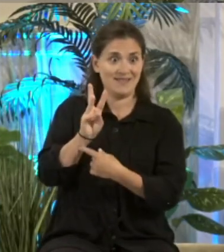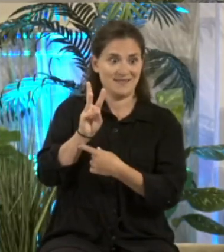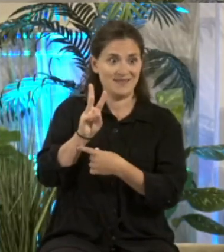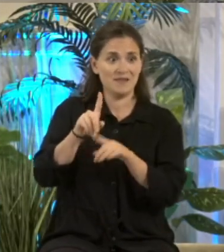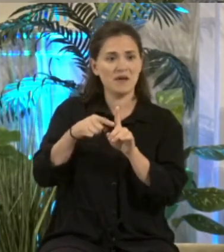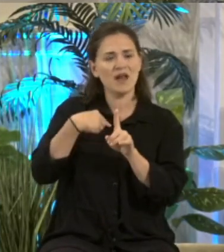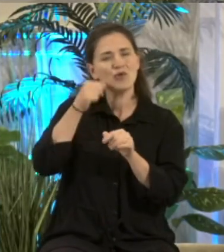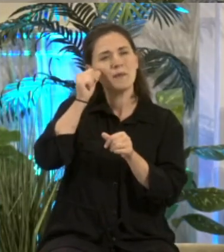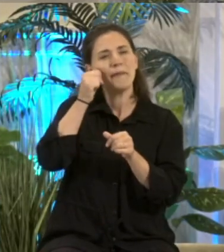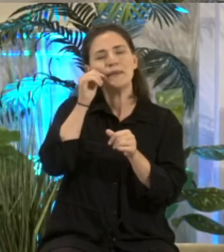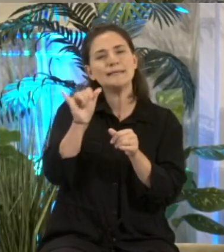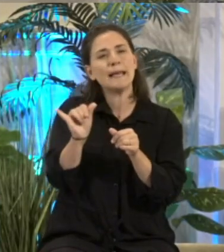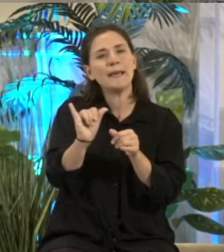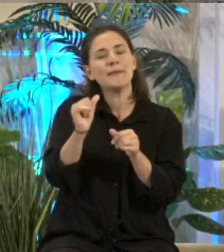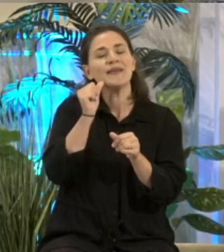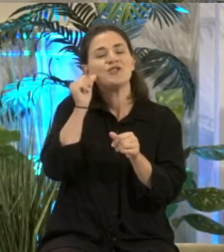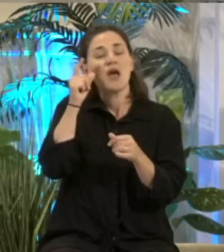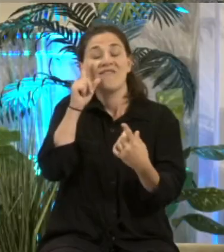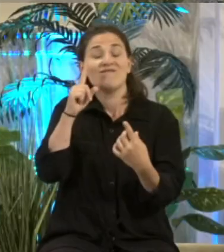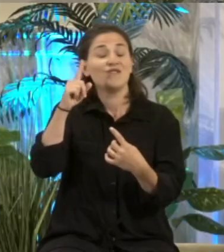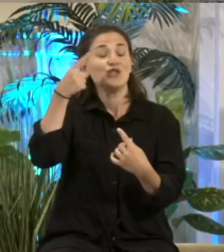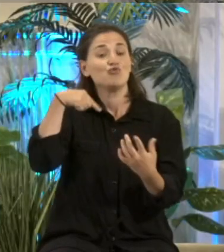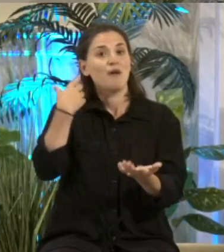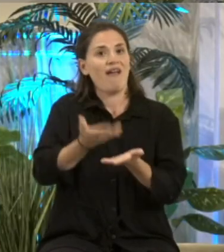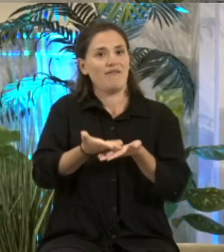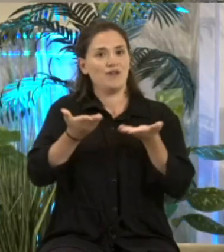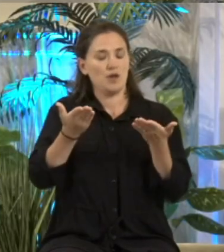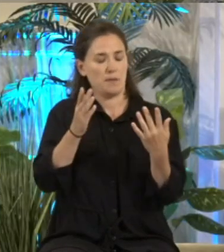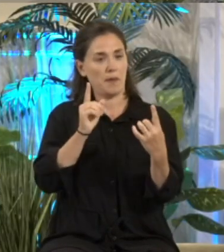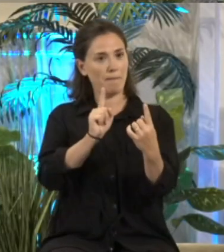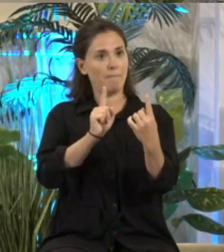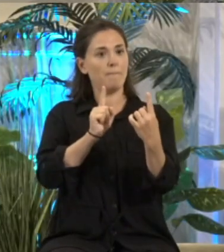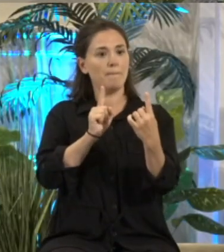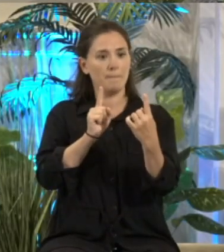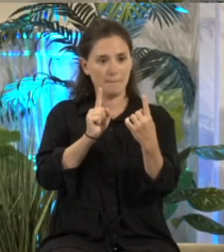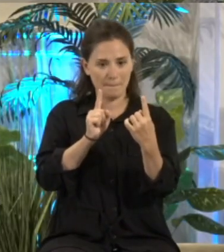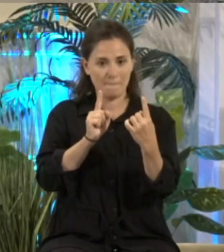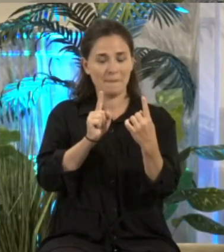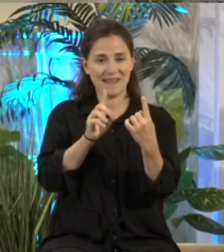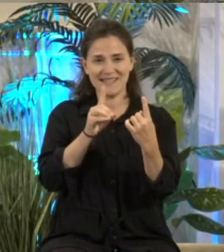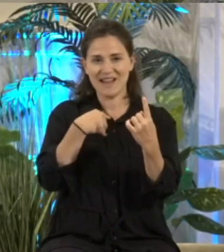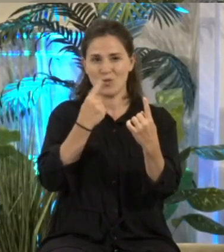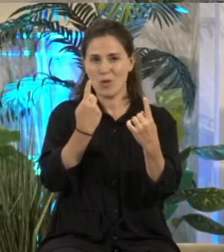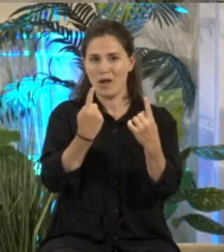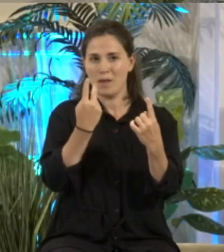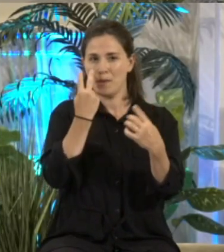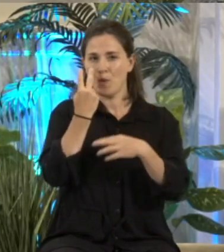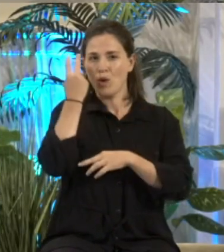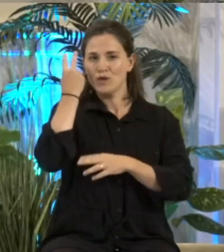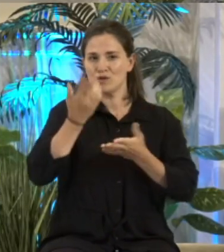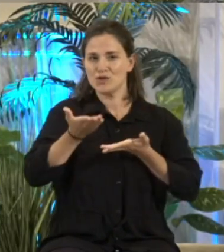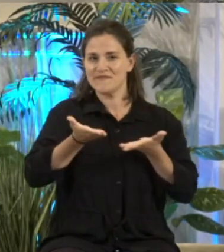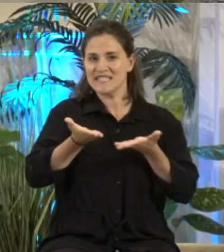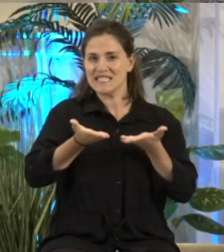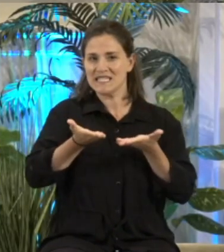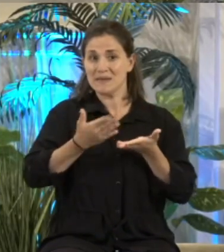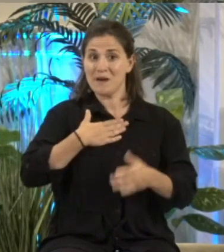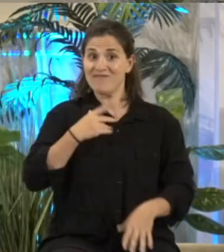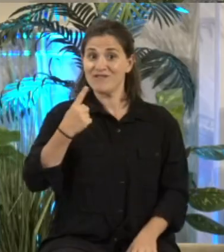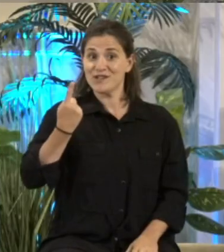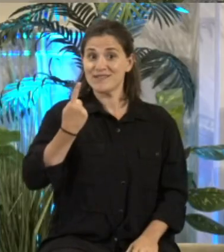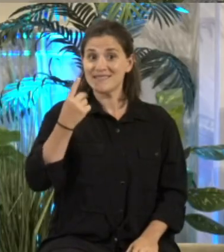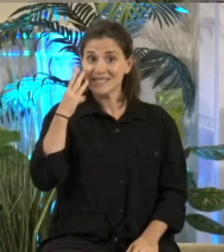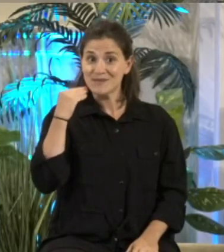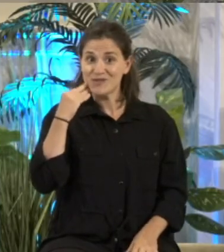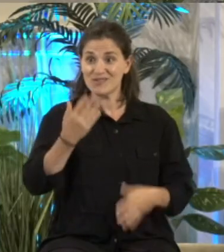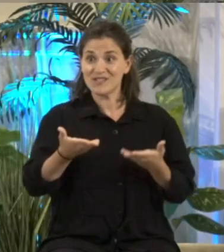like it was yesterday, when I first arrived, there was a memorial service, my first